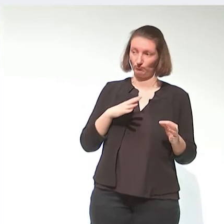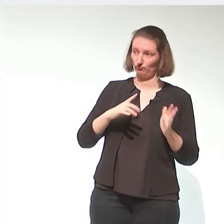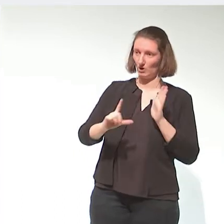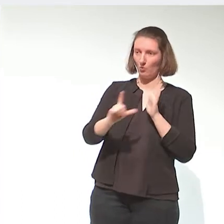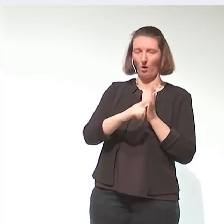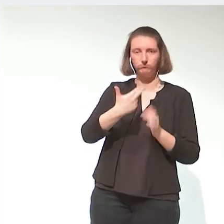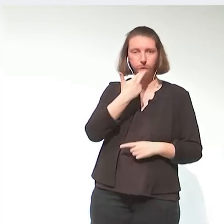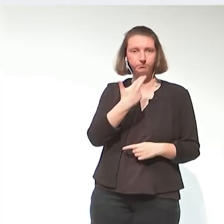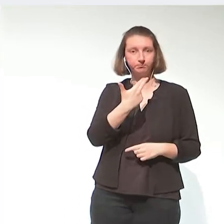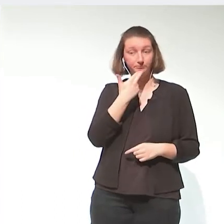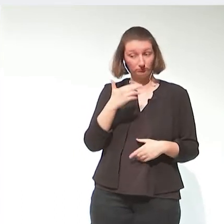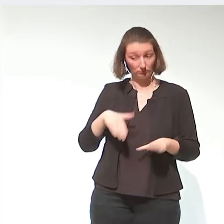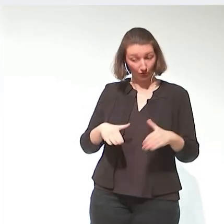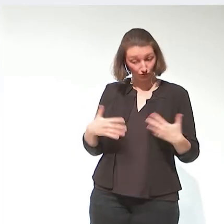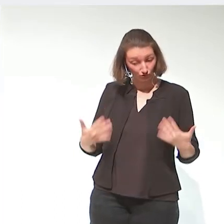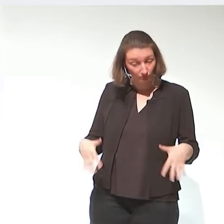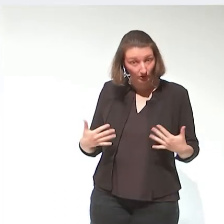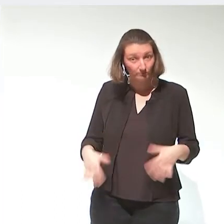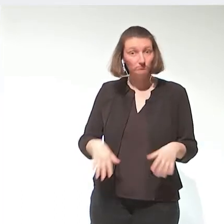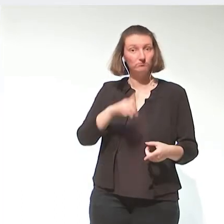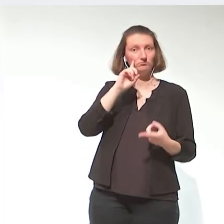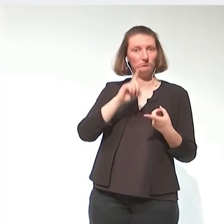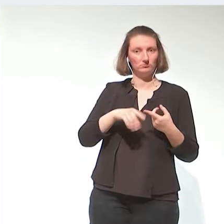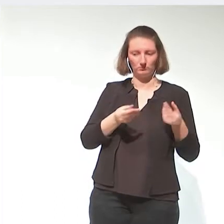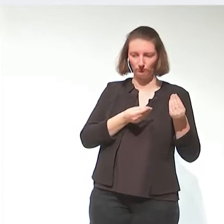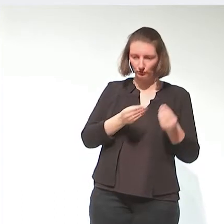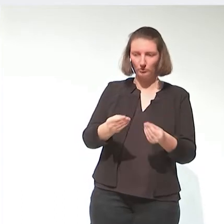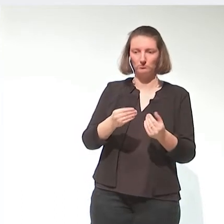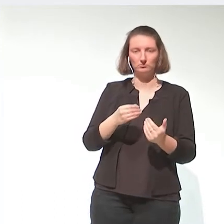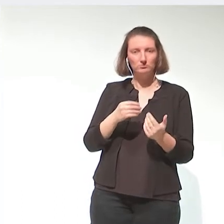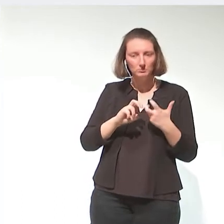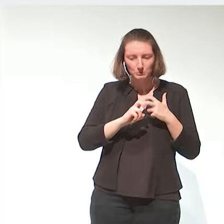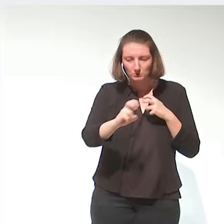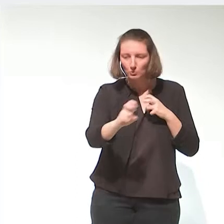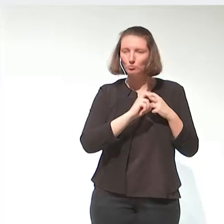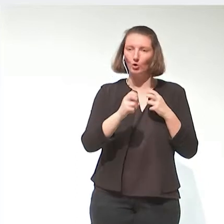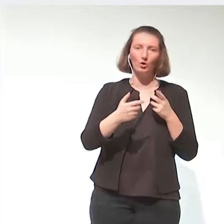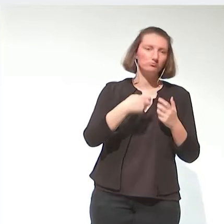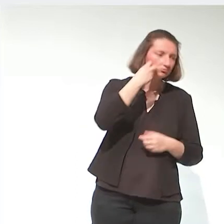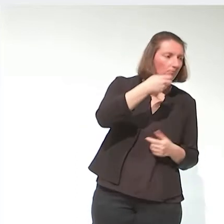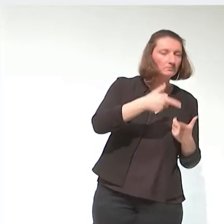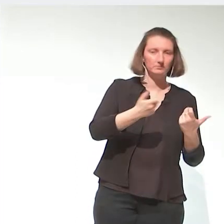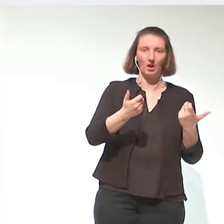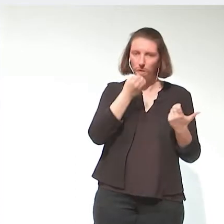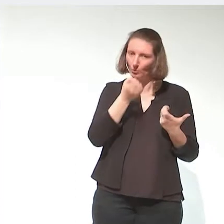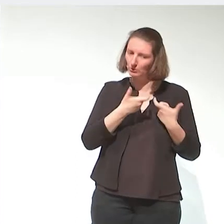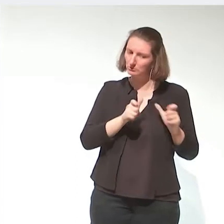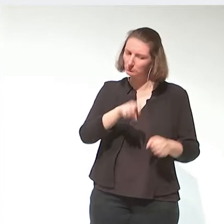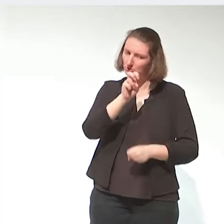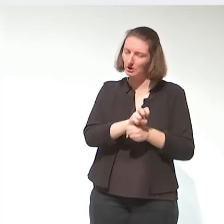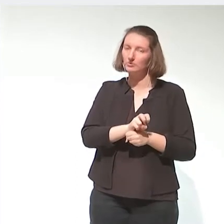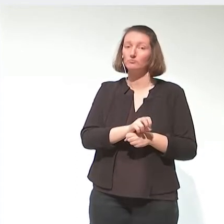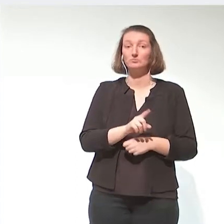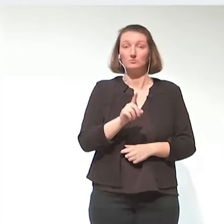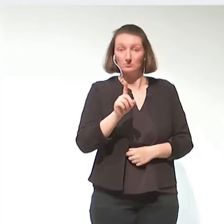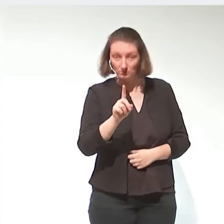these infrastructure is accessible. However, there's also review and reporting mechanisms in place,